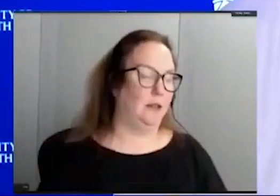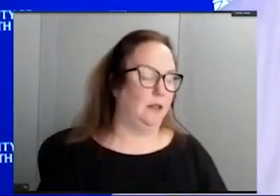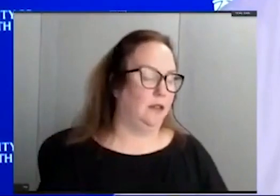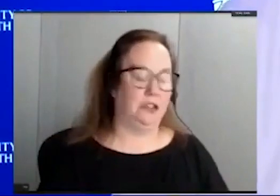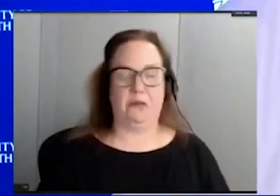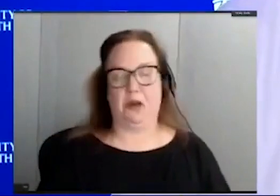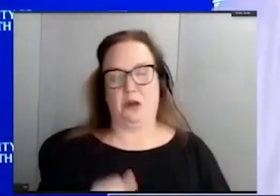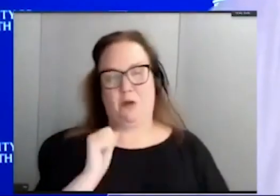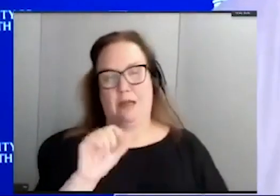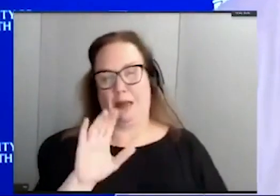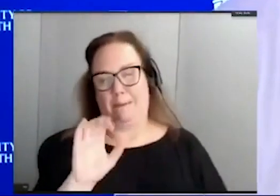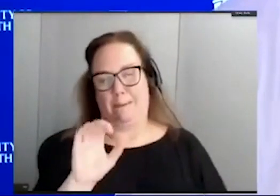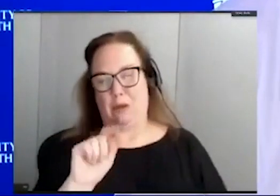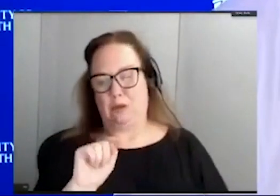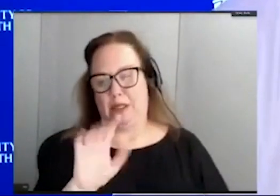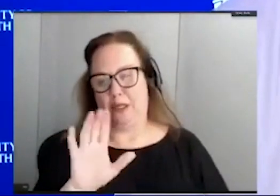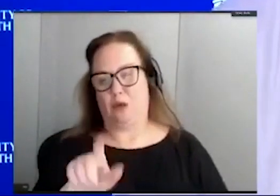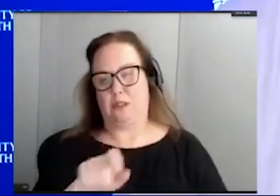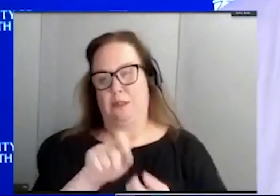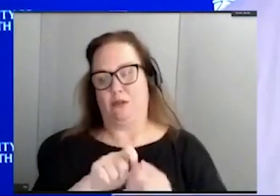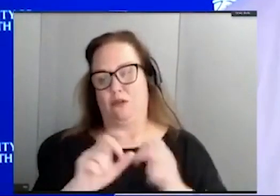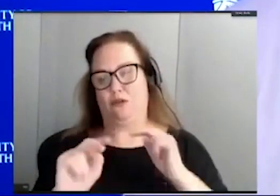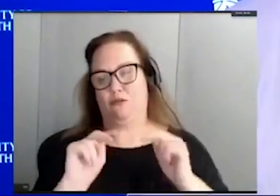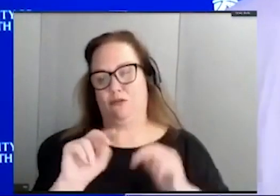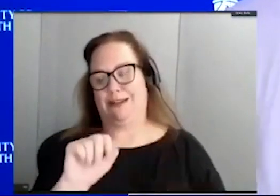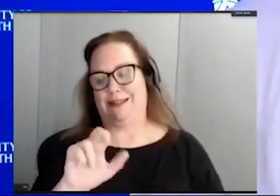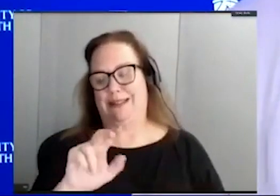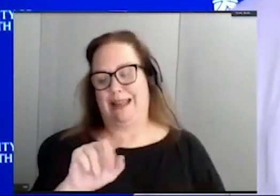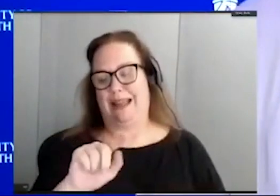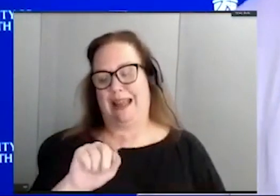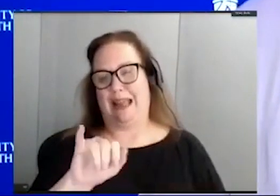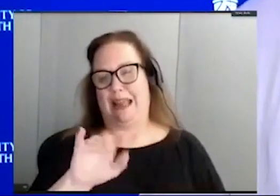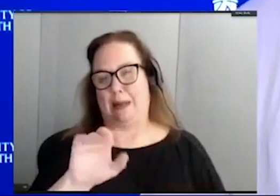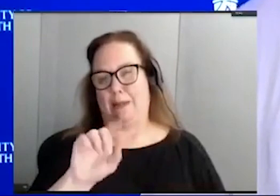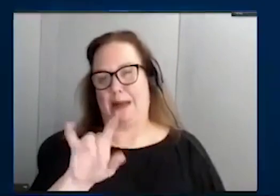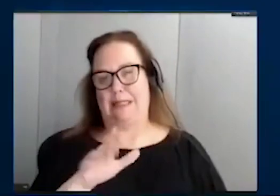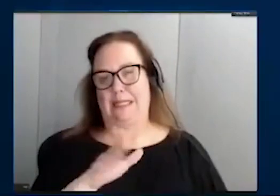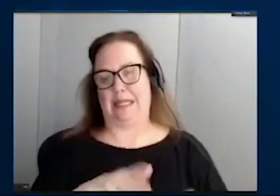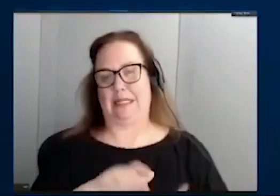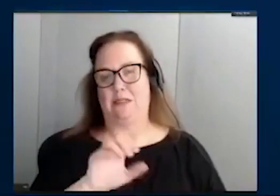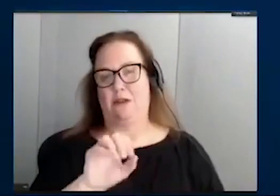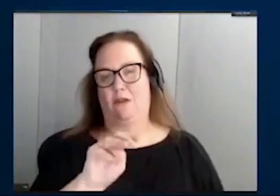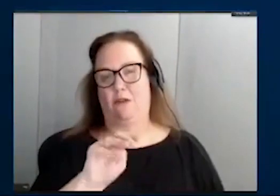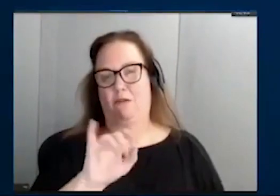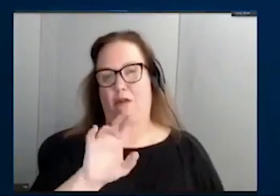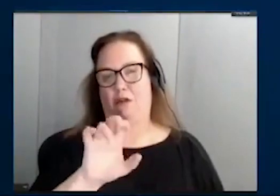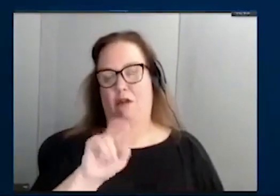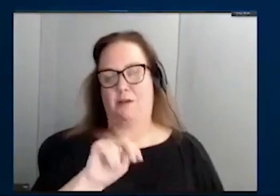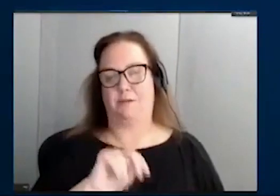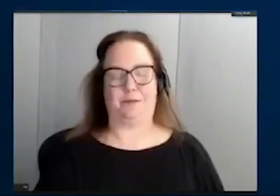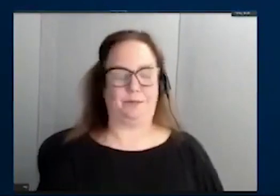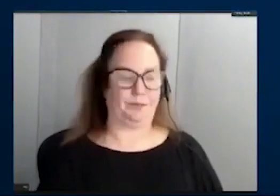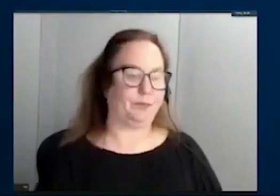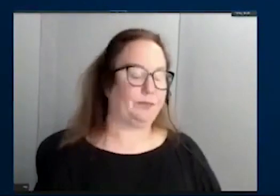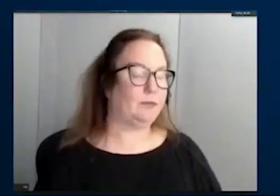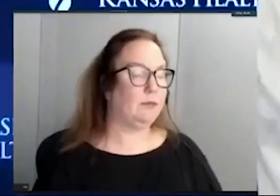boost in your specific neutralizing antibodies against Omicron, though. One of the challenges, I think, in looking at the data is